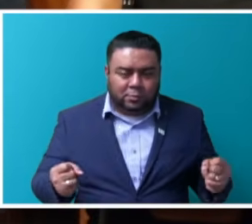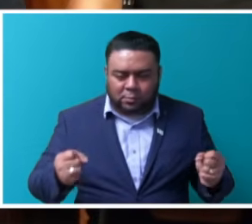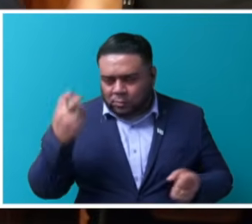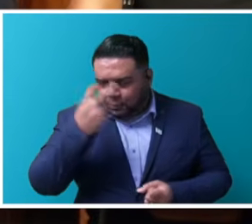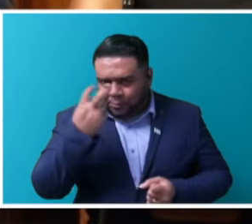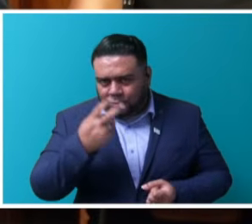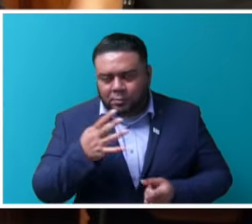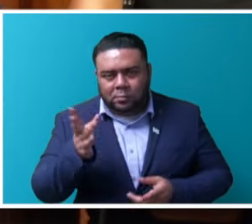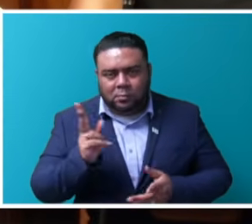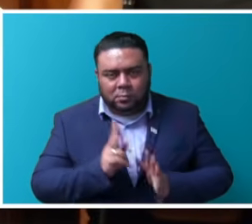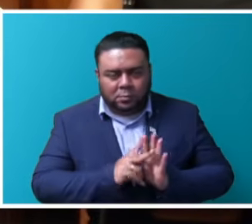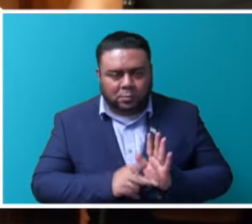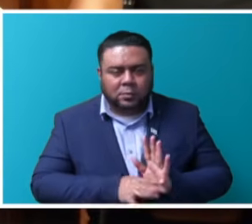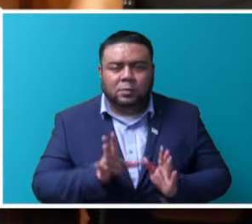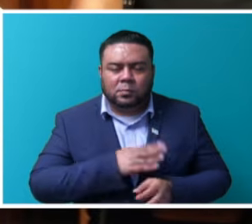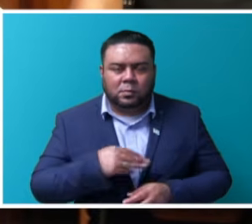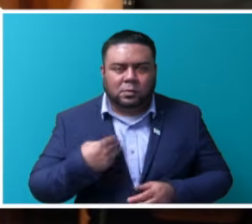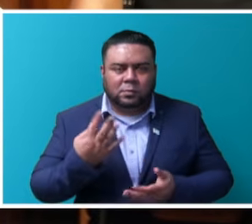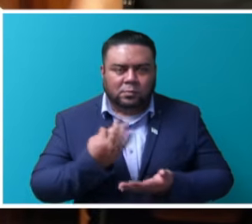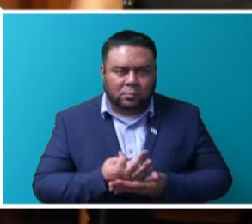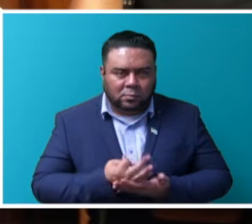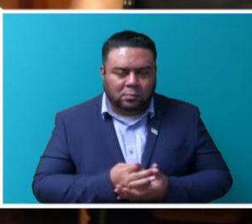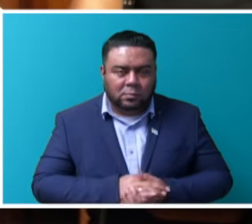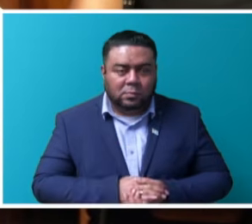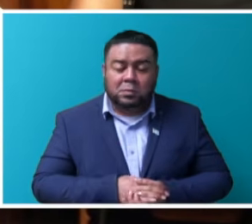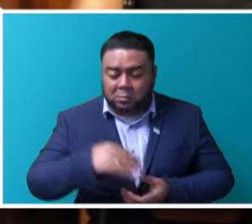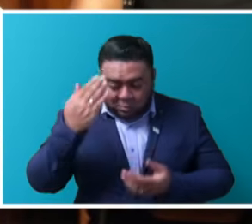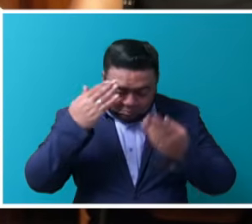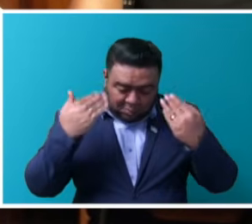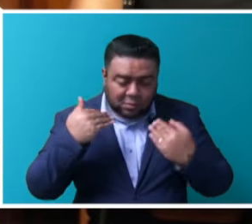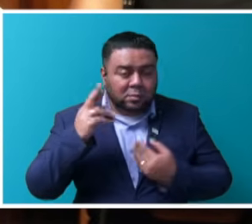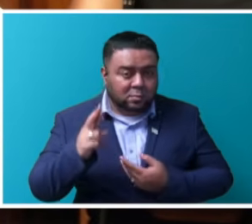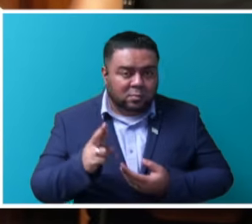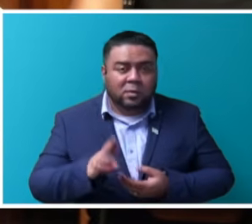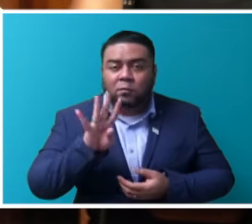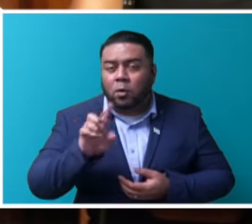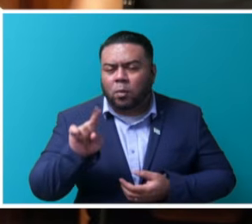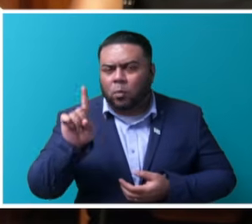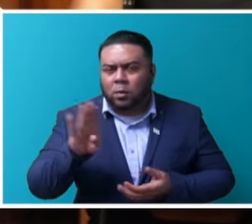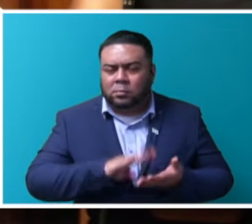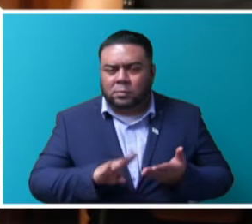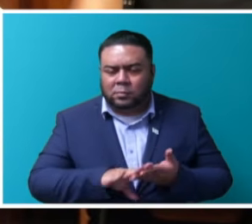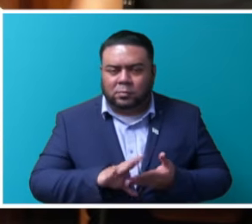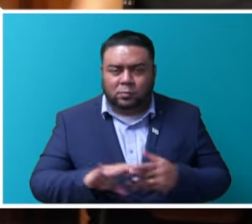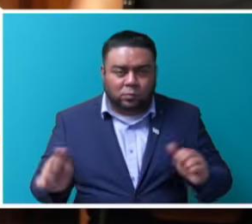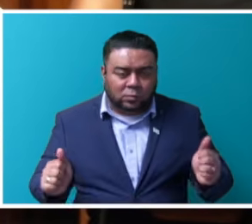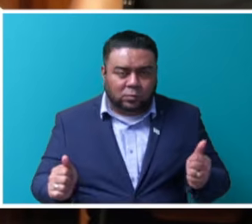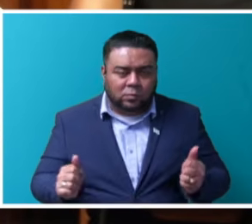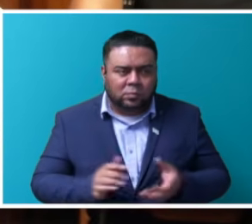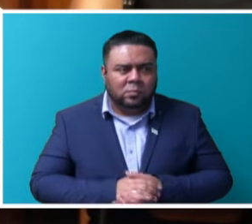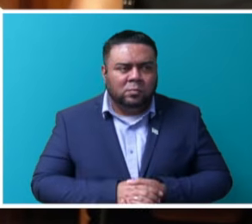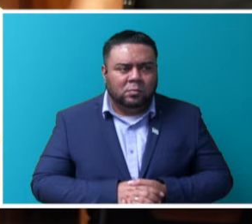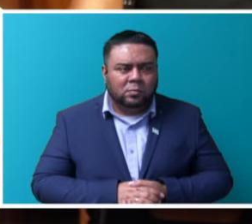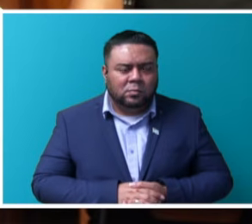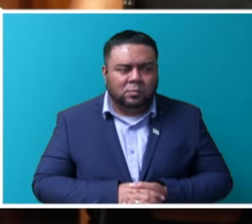policy oversight from the Ministry of Finance. Mr. Speaker, 4.1 million is allocated to complete phase 2 of the household